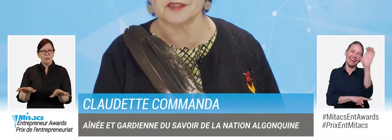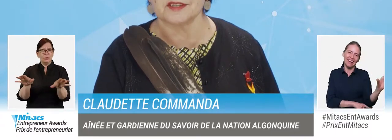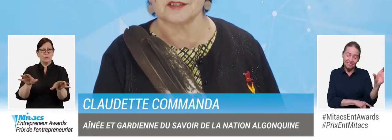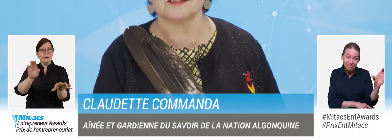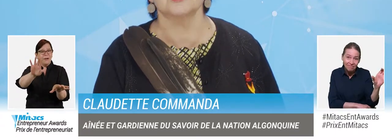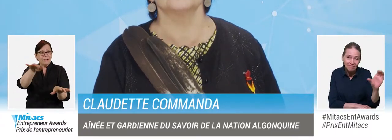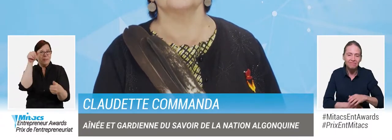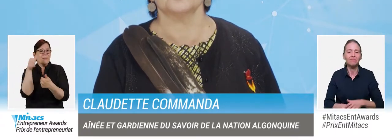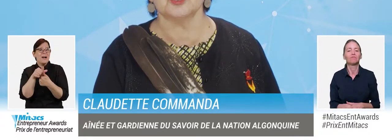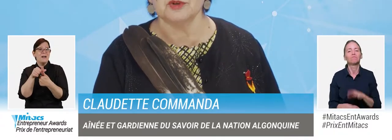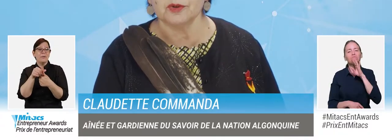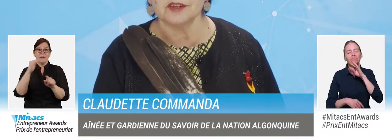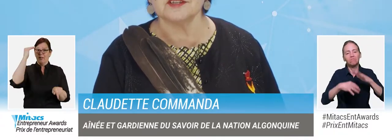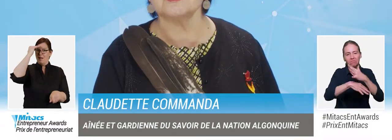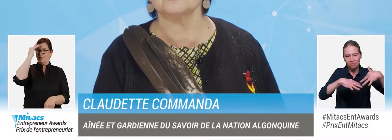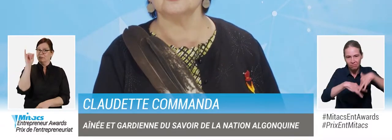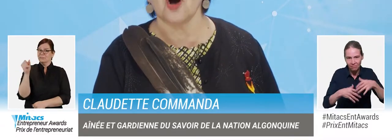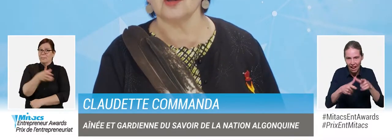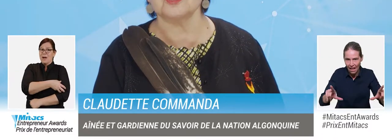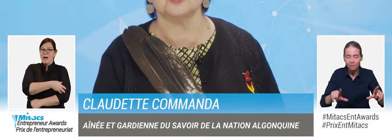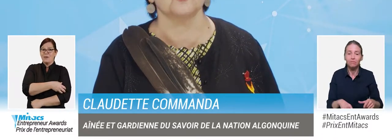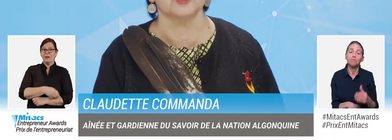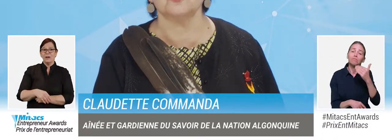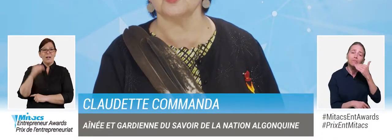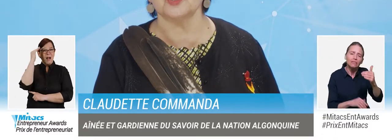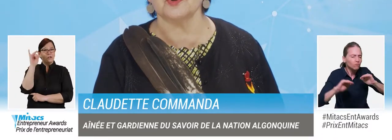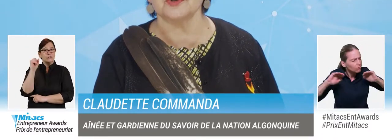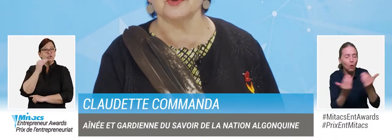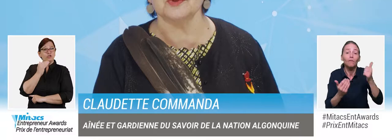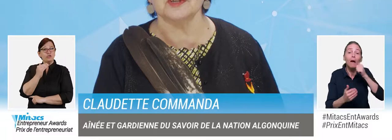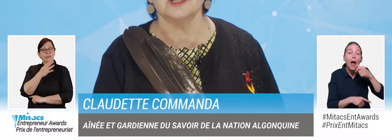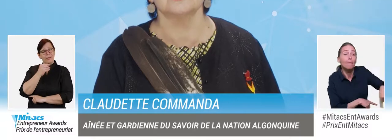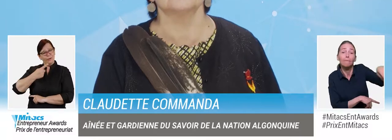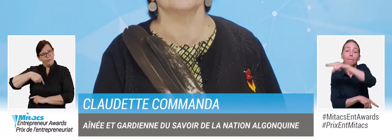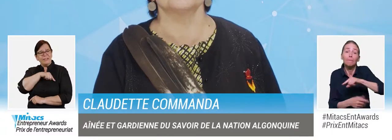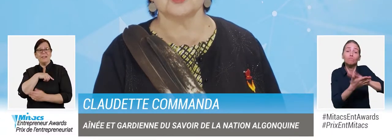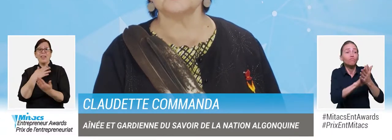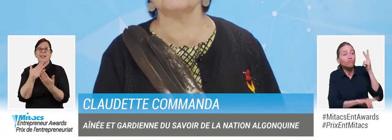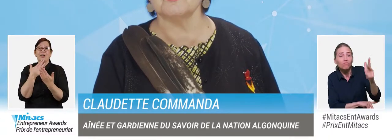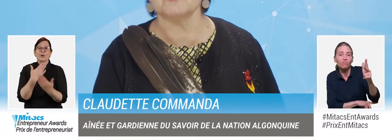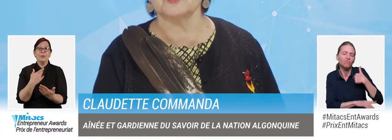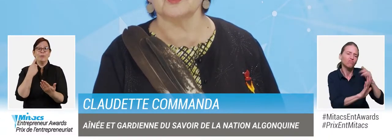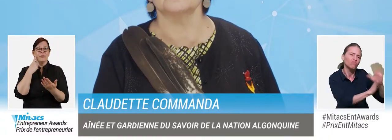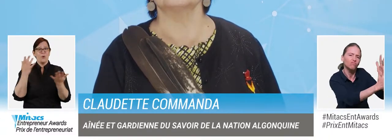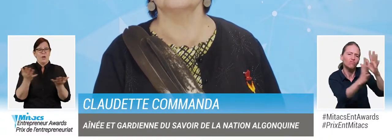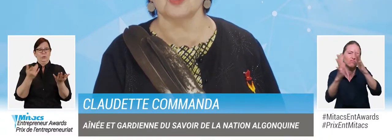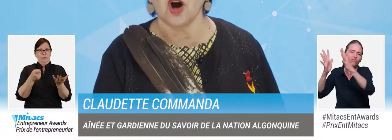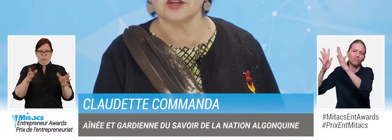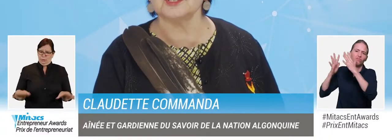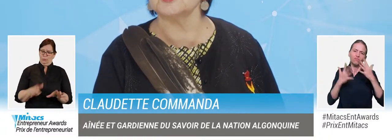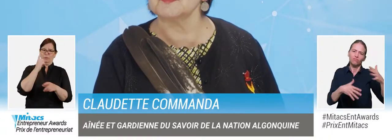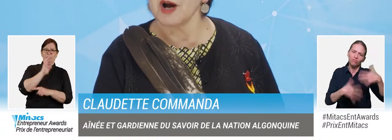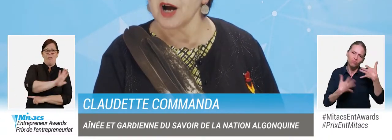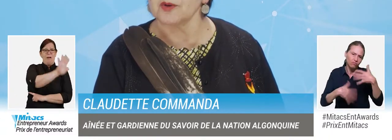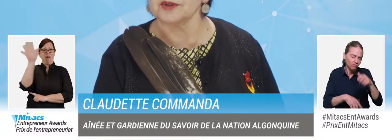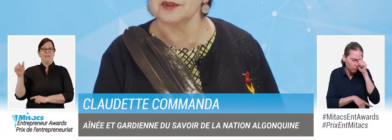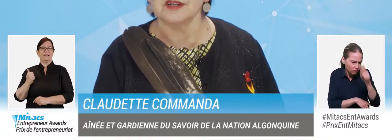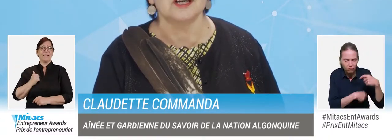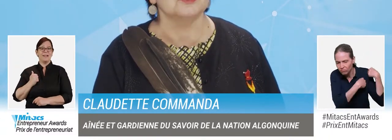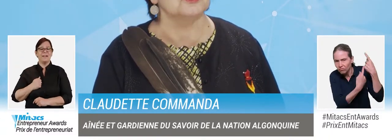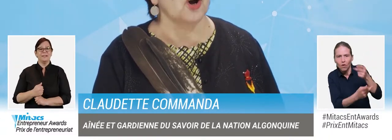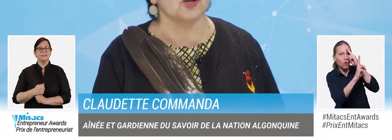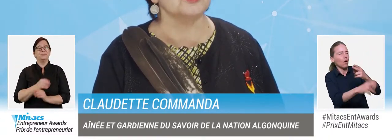your success. The communities acknowledge the great work you are doing. And just remember, knowledge is